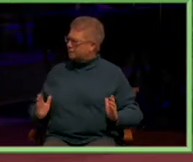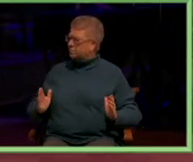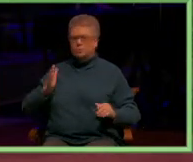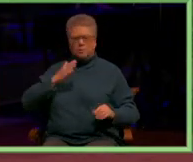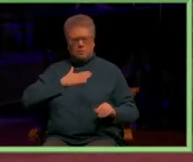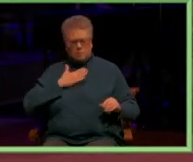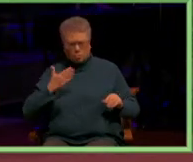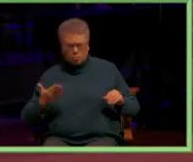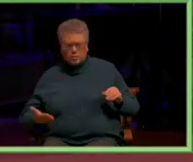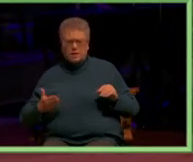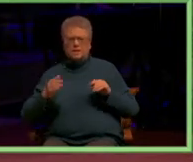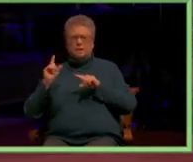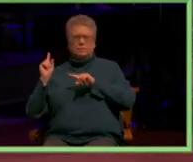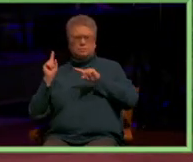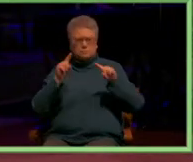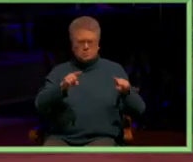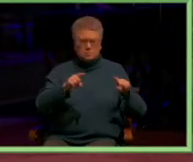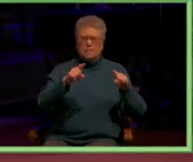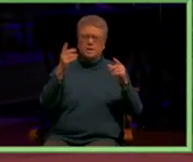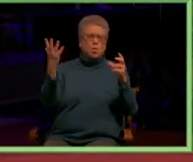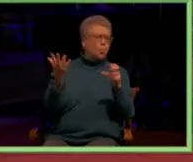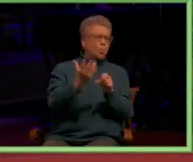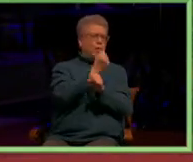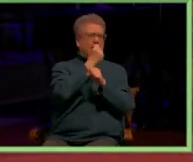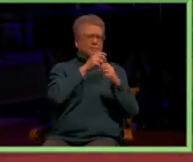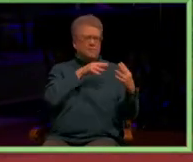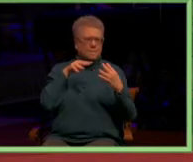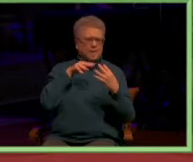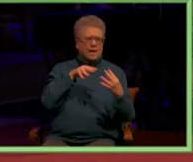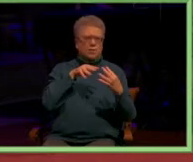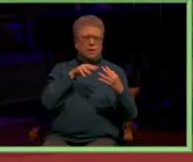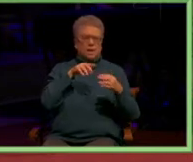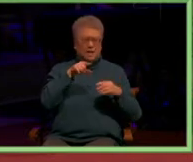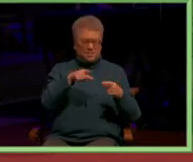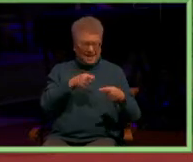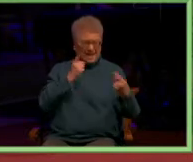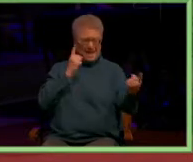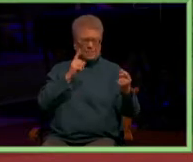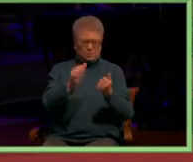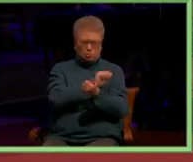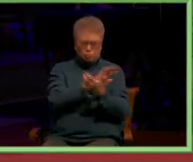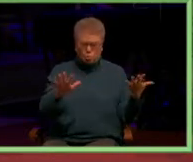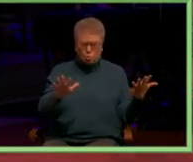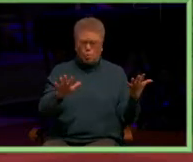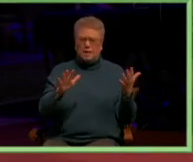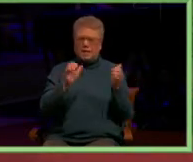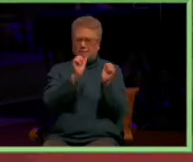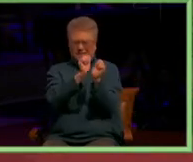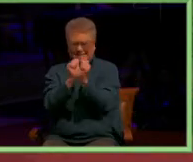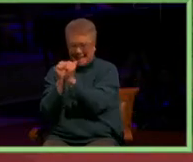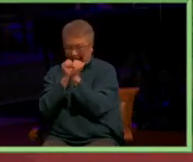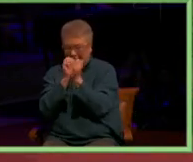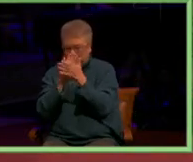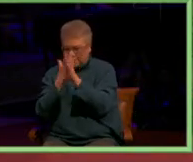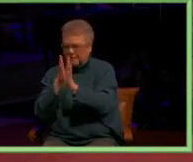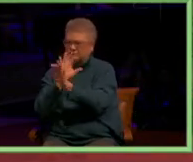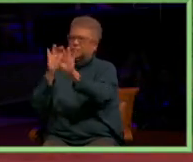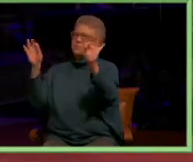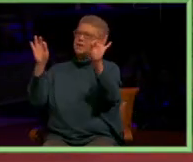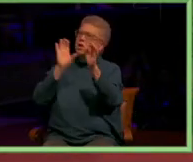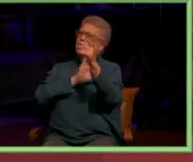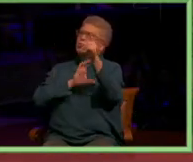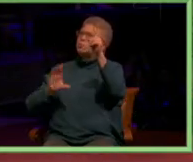and win the battle, will destroy the enemy, will free the slaves. Christmas is